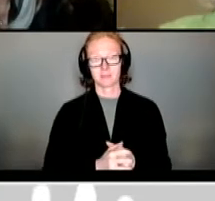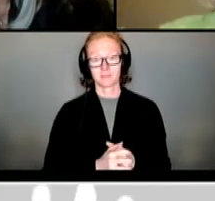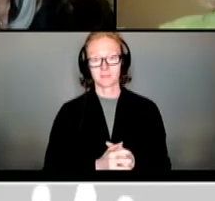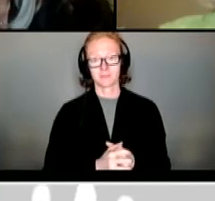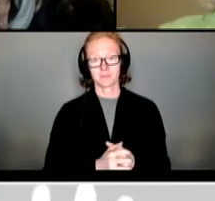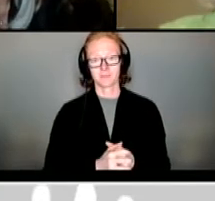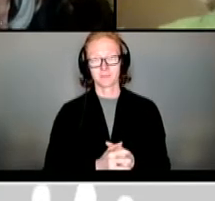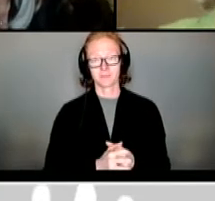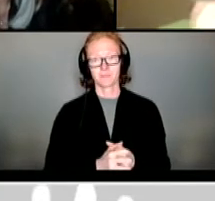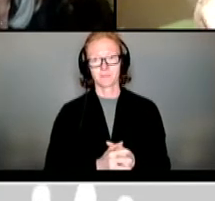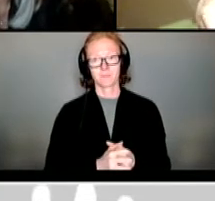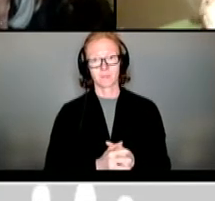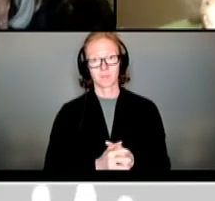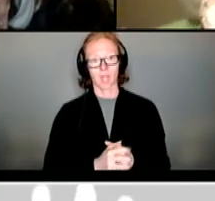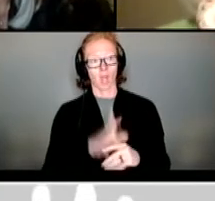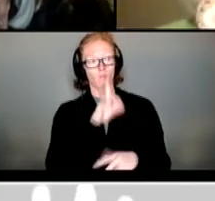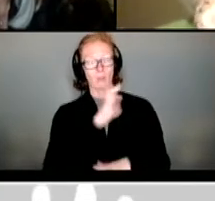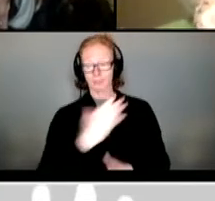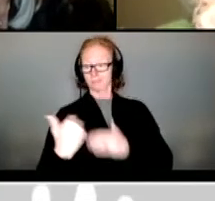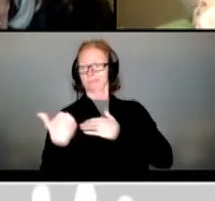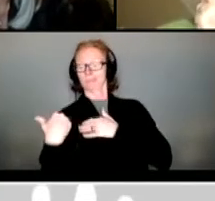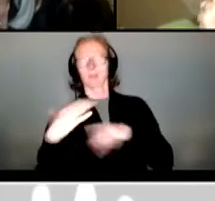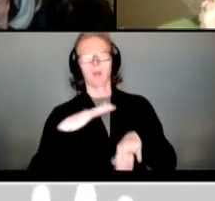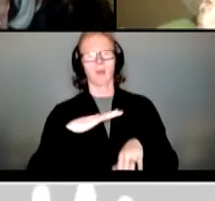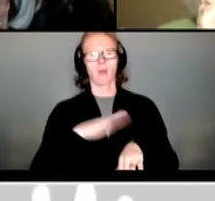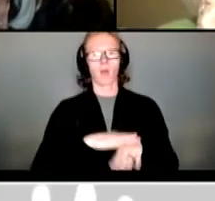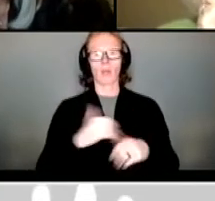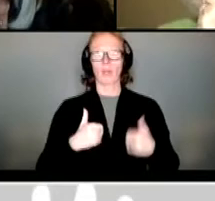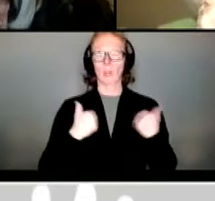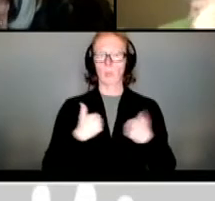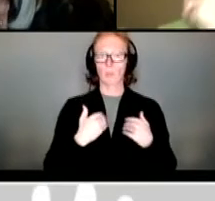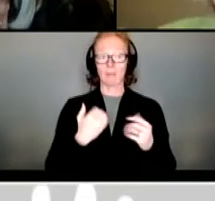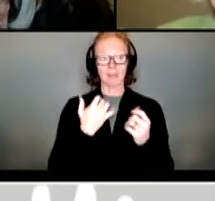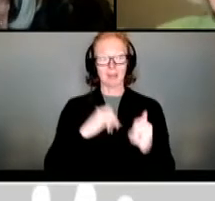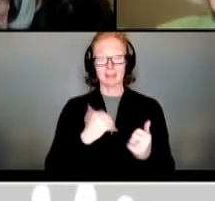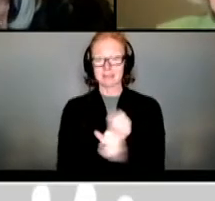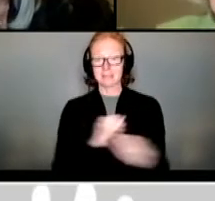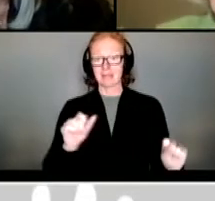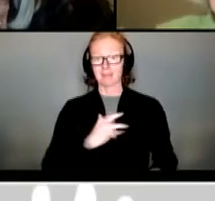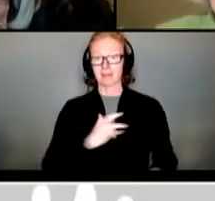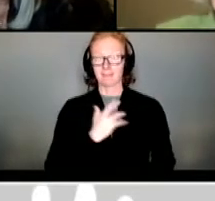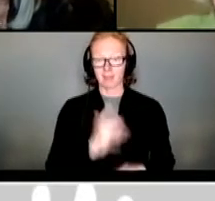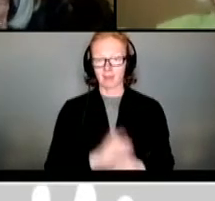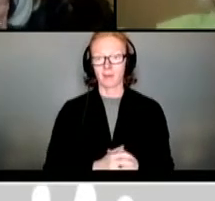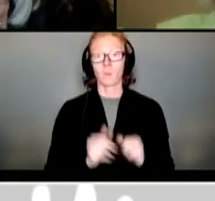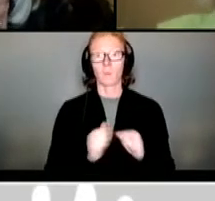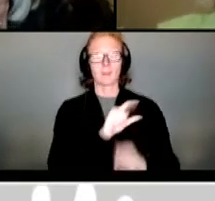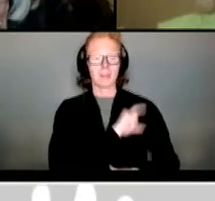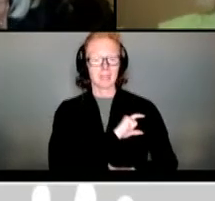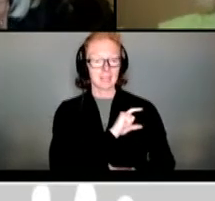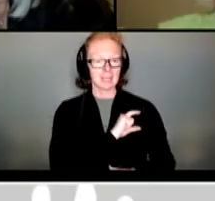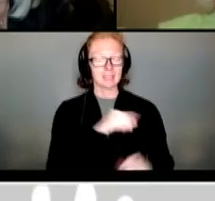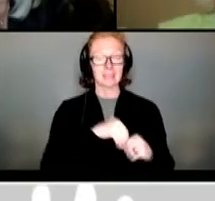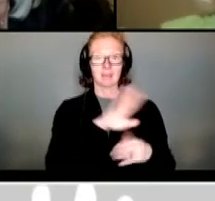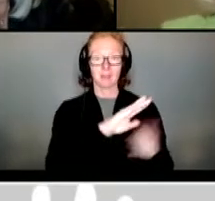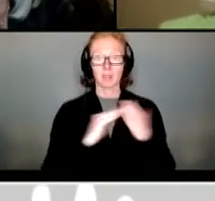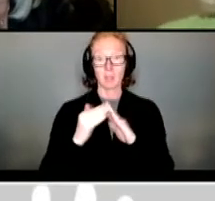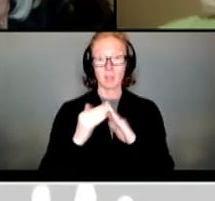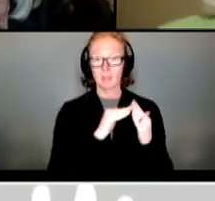fall upon our youth, how safe they feel in school, how safe they feel with police in their